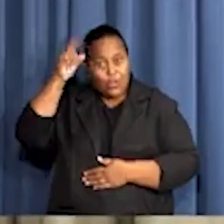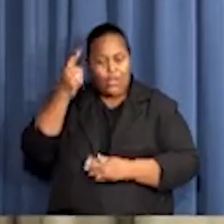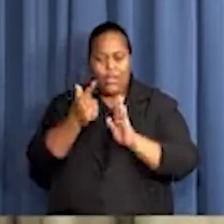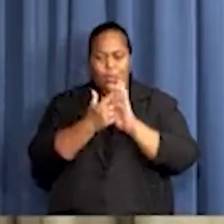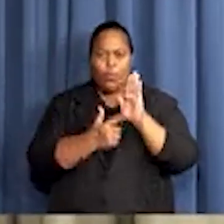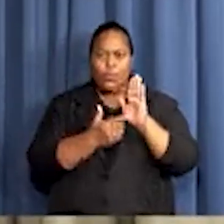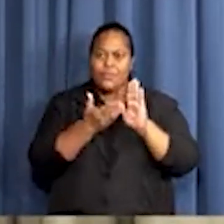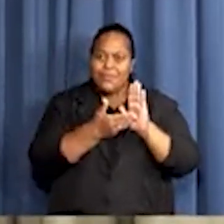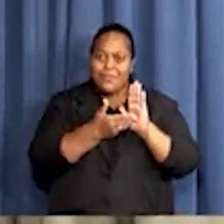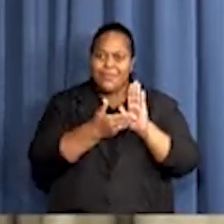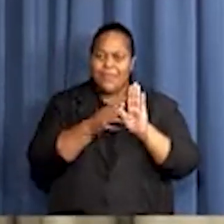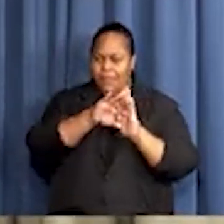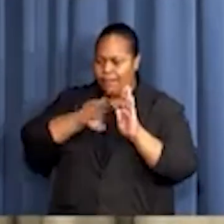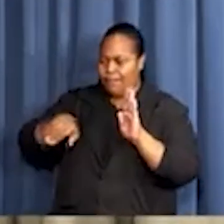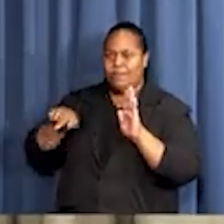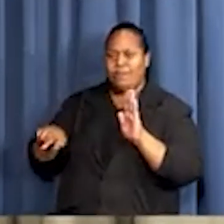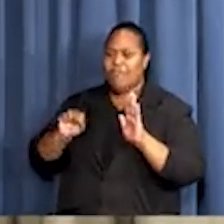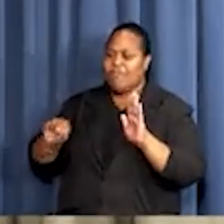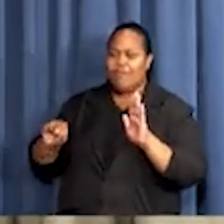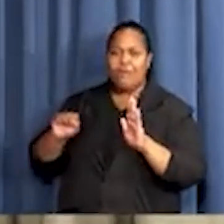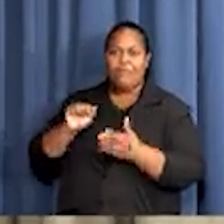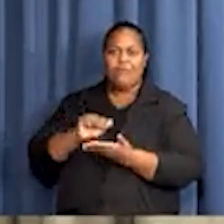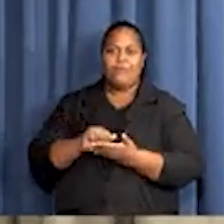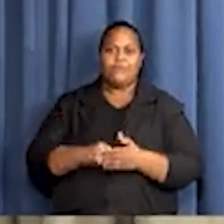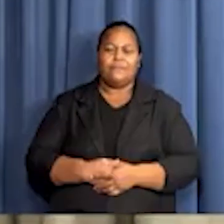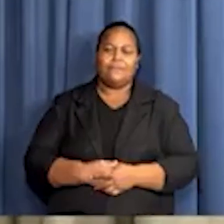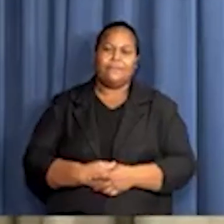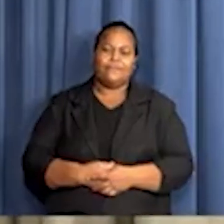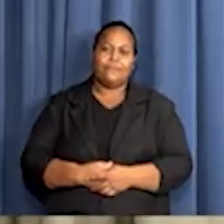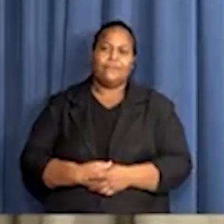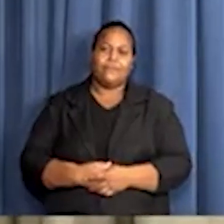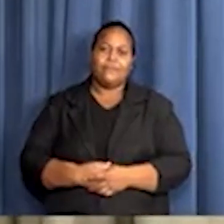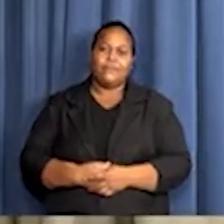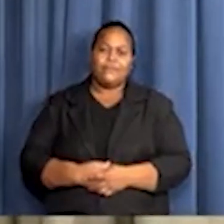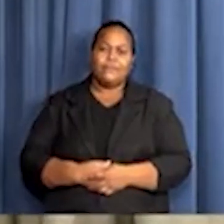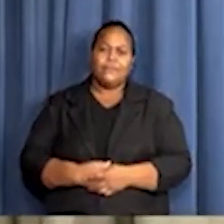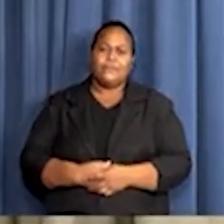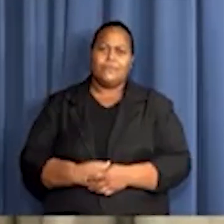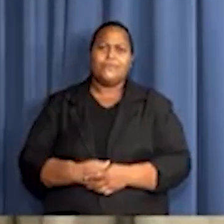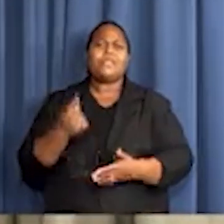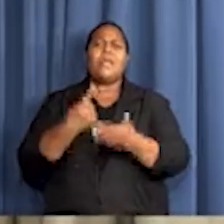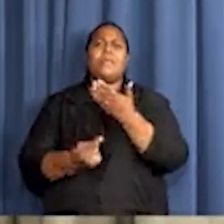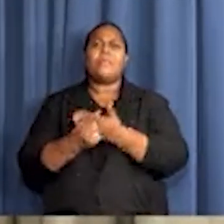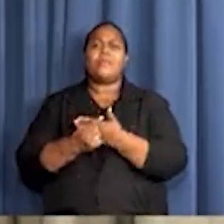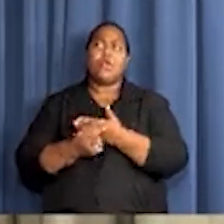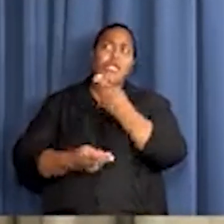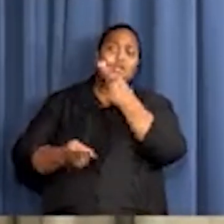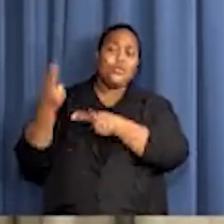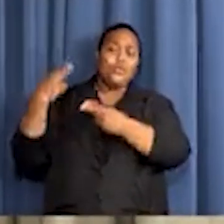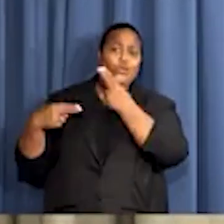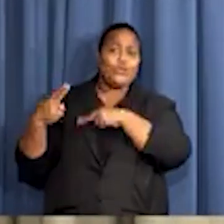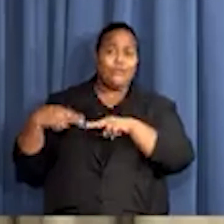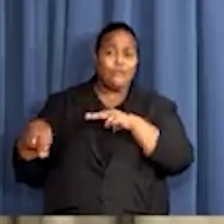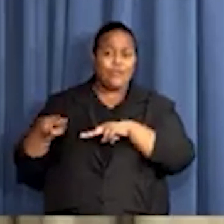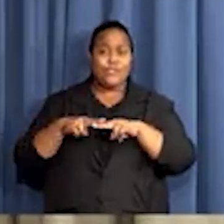laws that marginalize their rights. A shadow was cast over Fiji's history when the